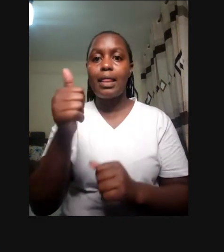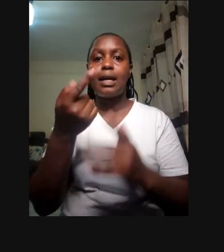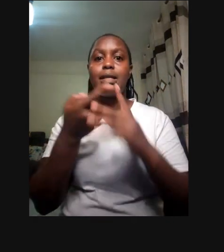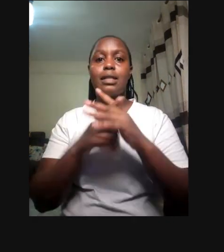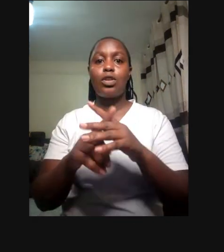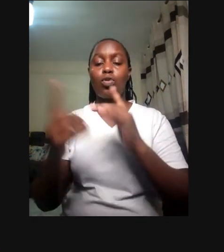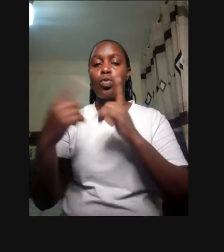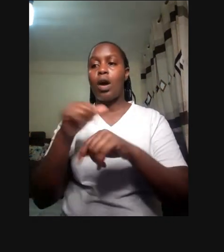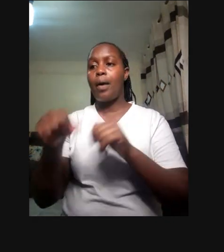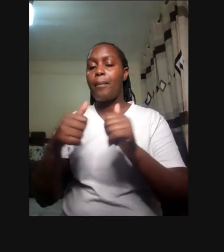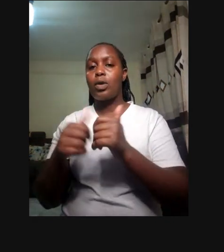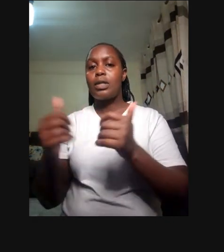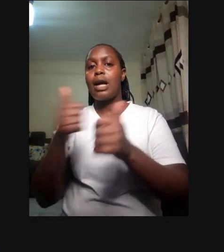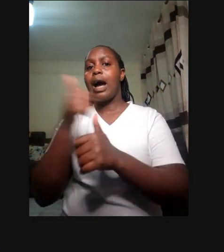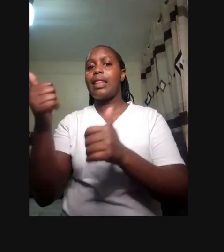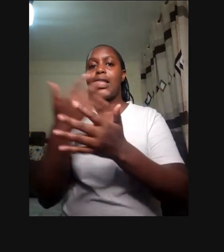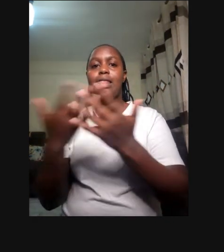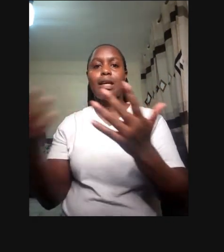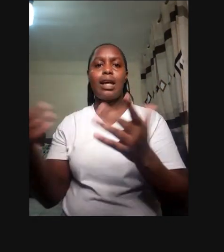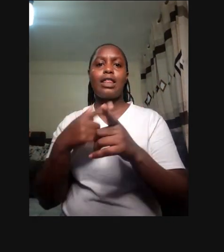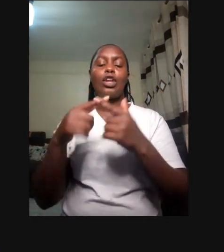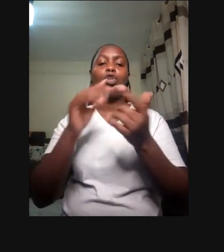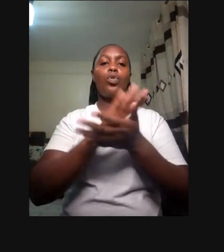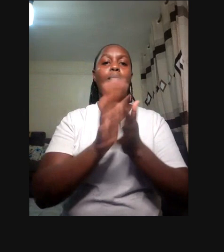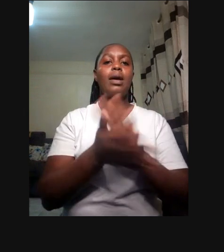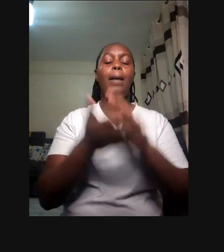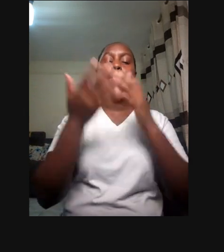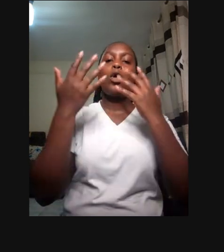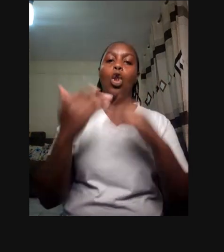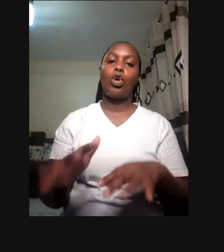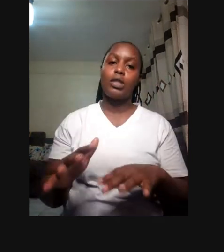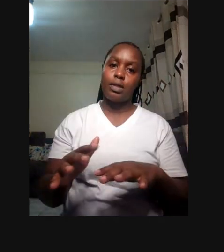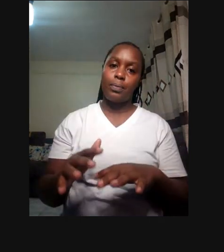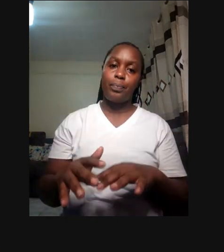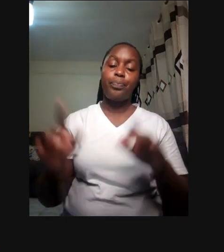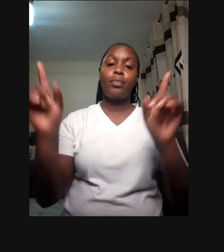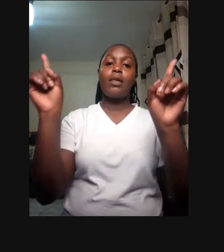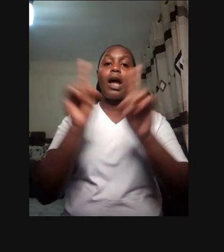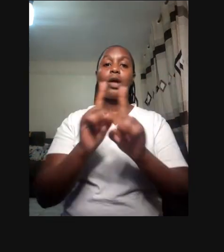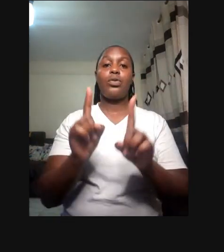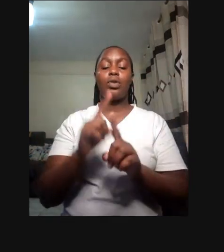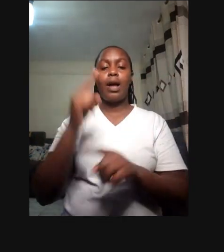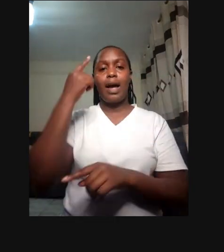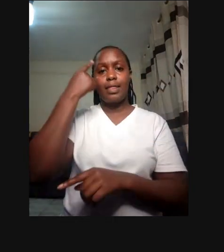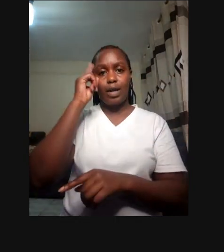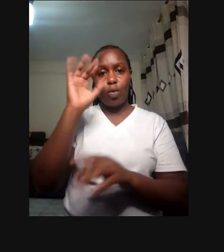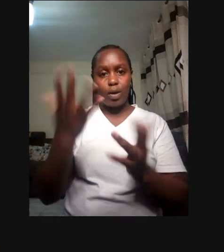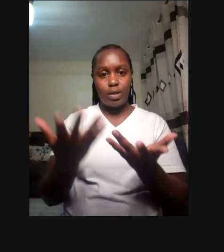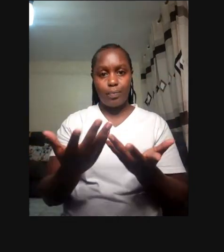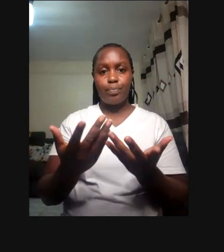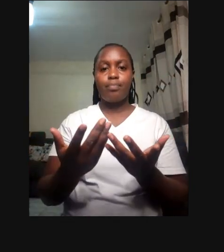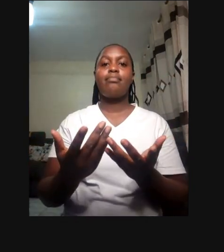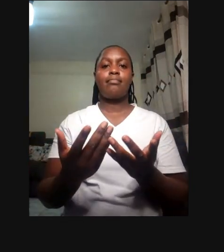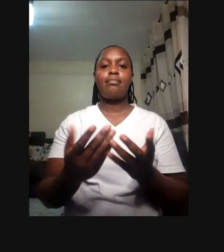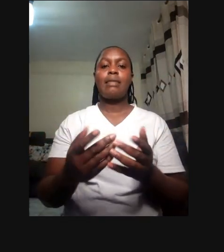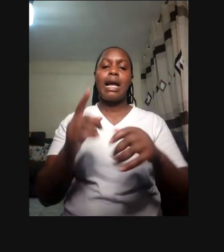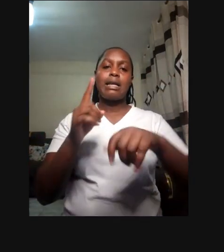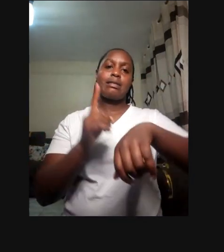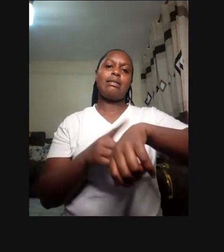up, you are lost. That's what happens all the time. And I think something else you have to do is give yourself time and